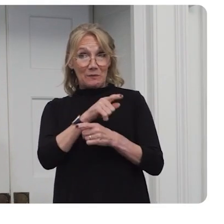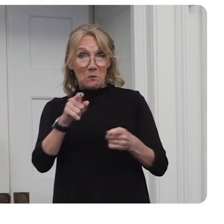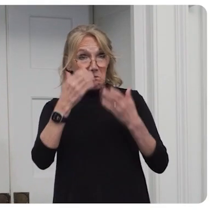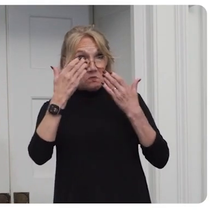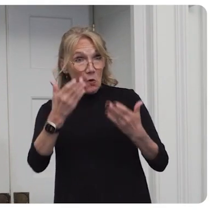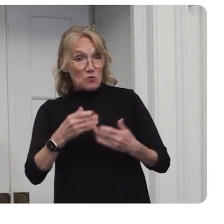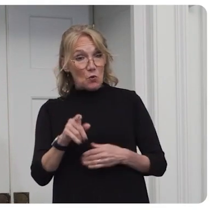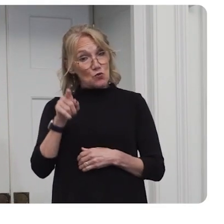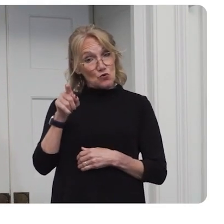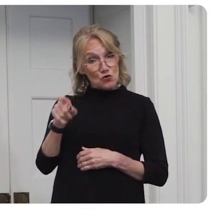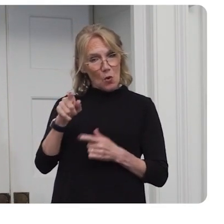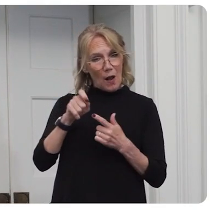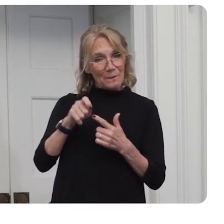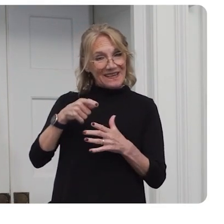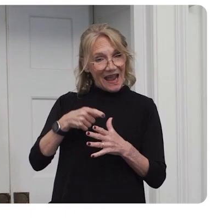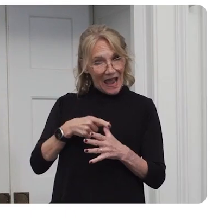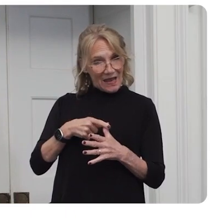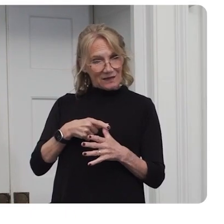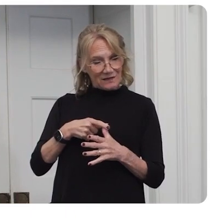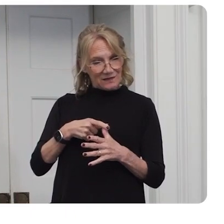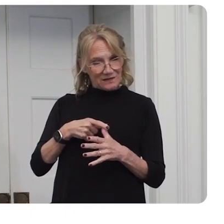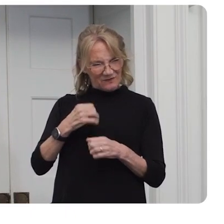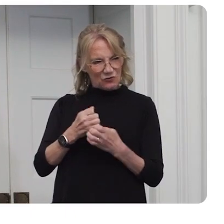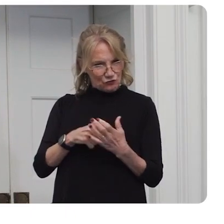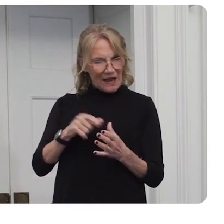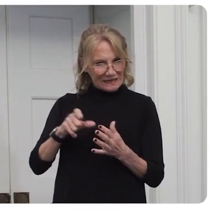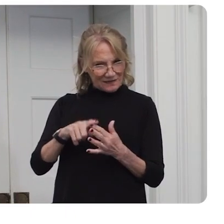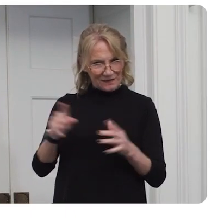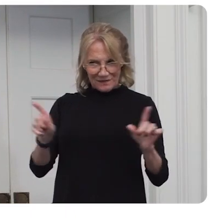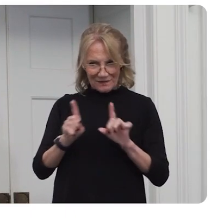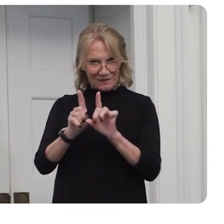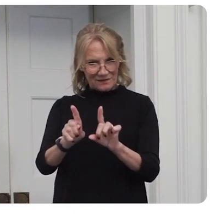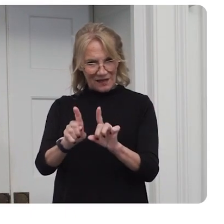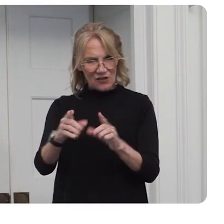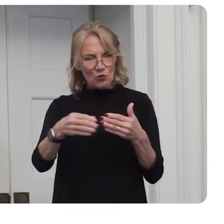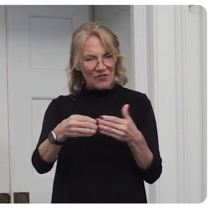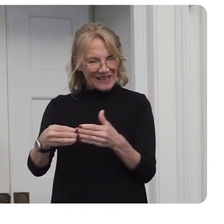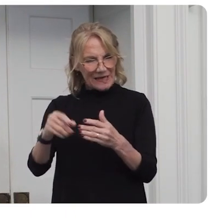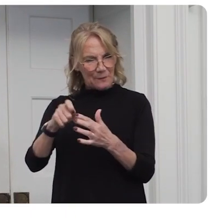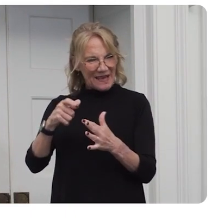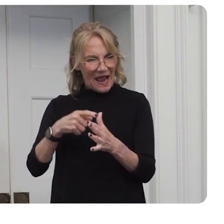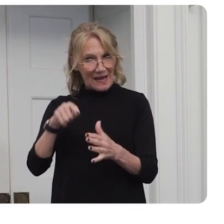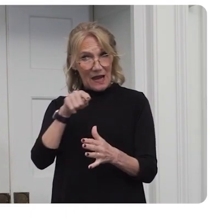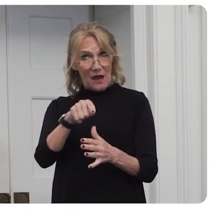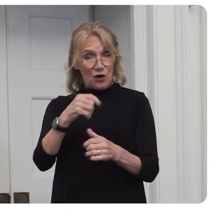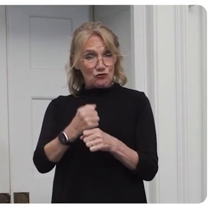you are the PA for Grace, and you're also the lead PA for the group